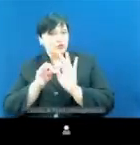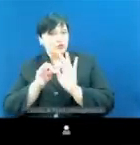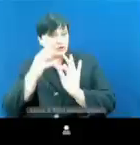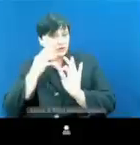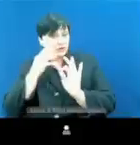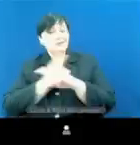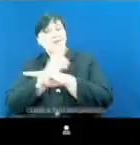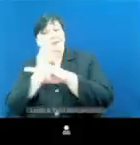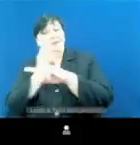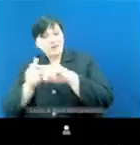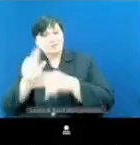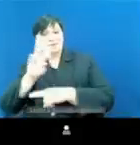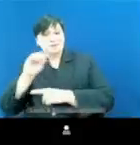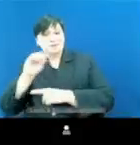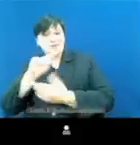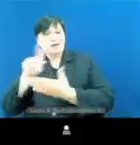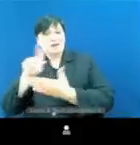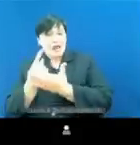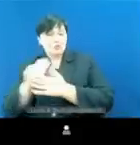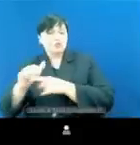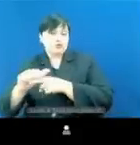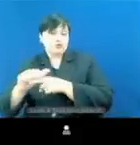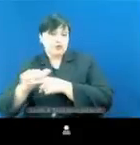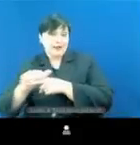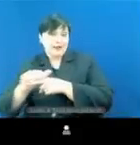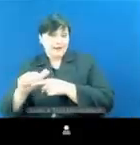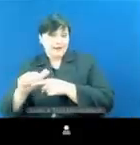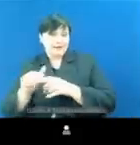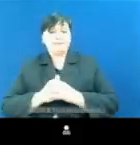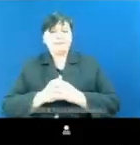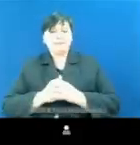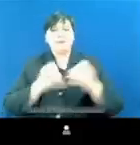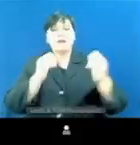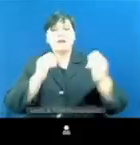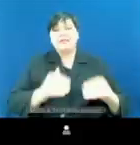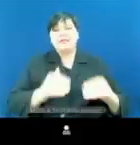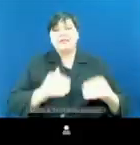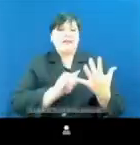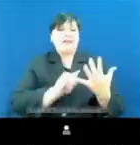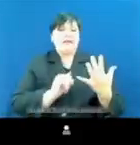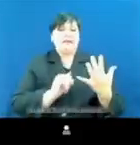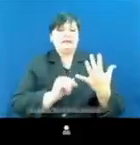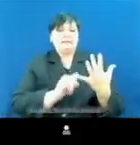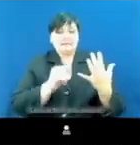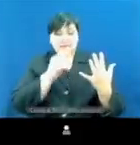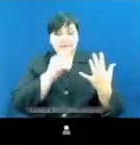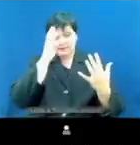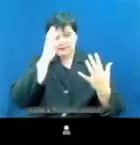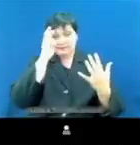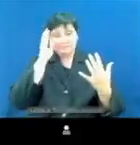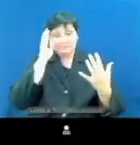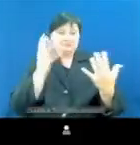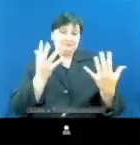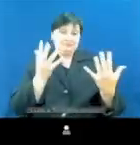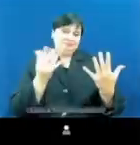training. And then finally, if you really like tests, you can knock yourself out and do it